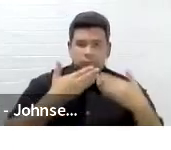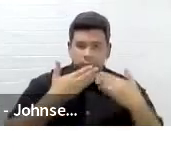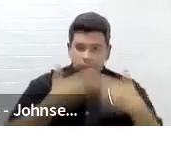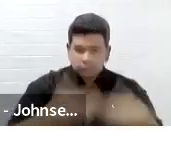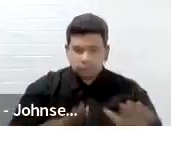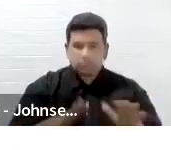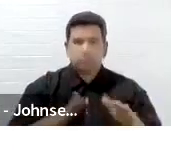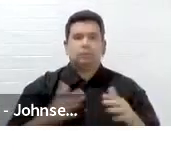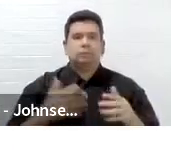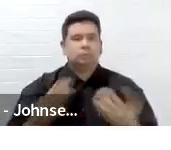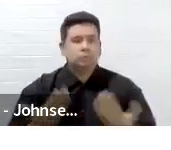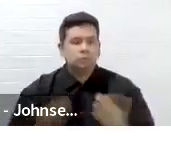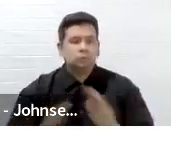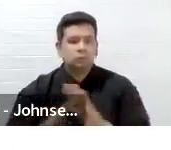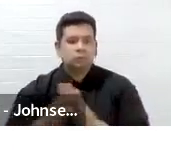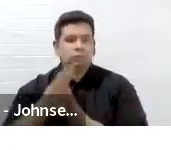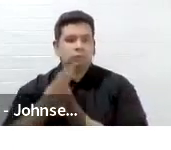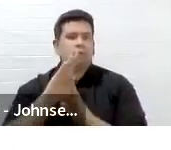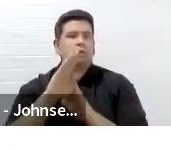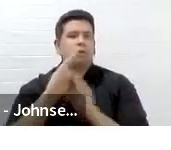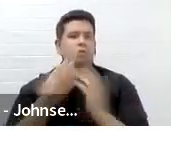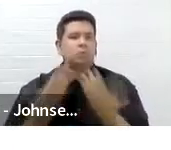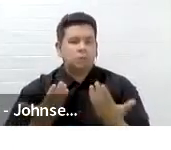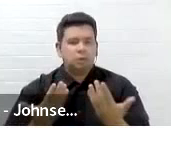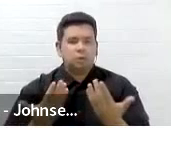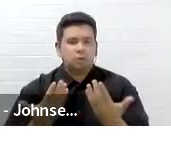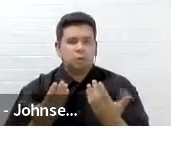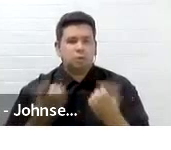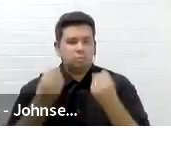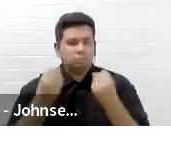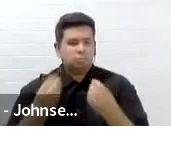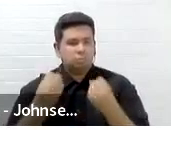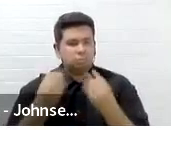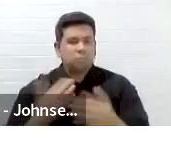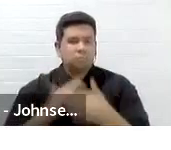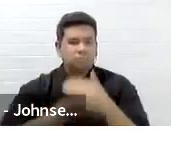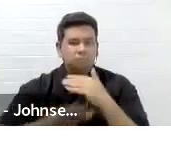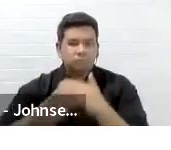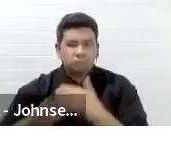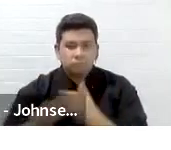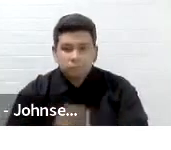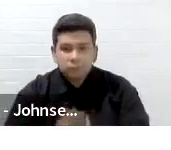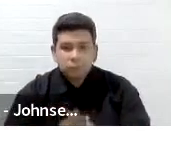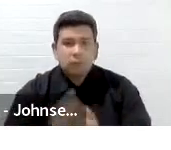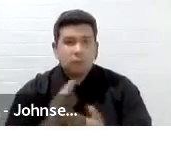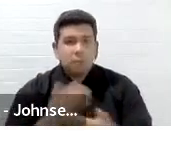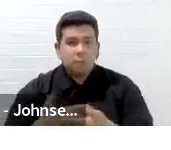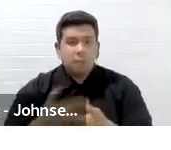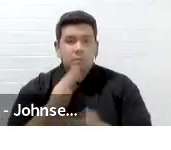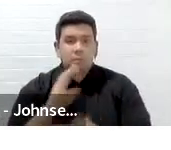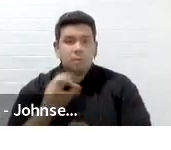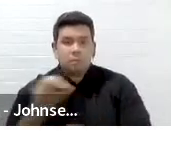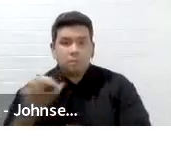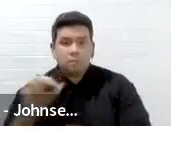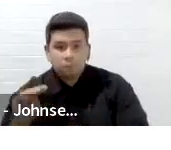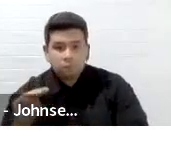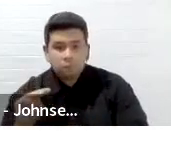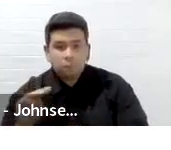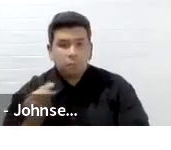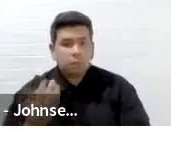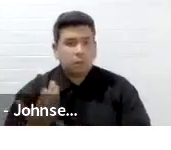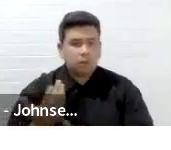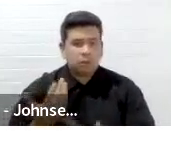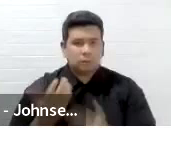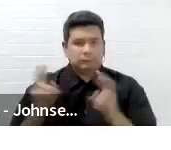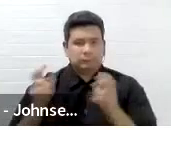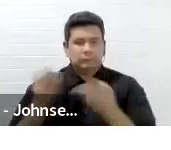Okay, so we all know that the baby boom cohort are those who were born after the war until 1964 and are now in their older ages.